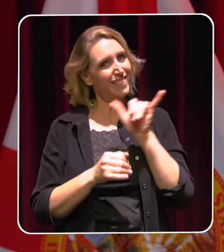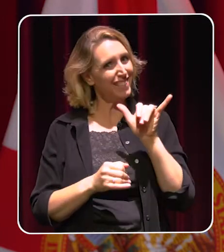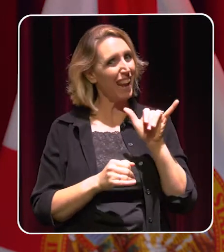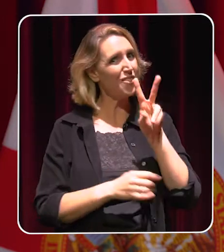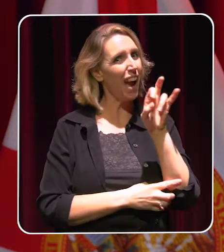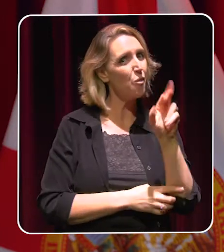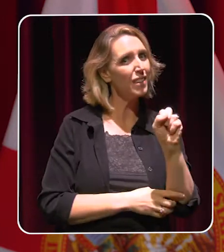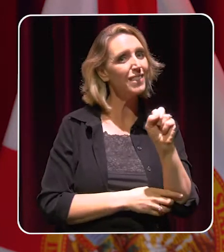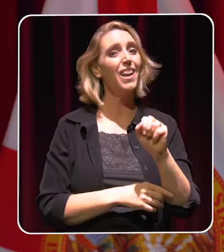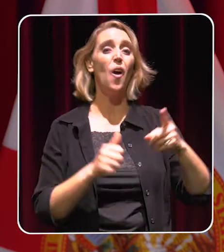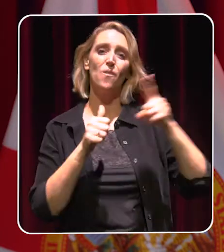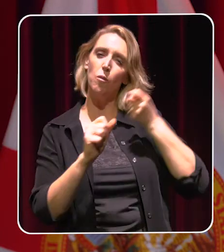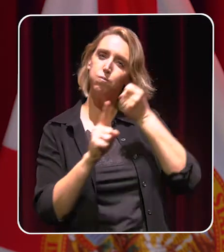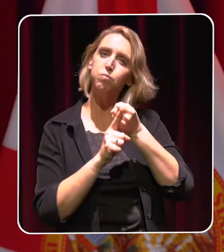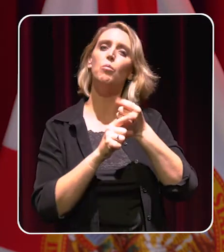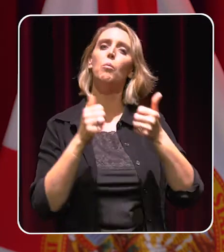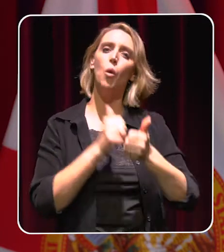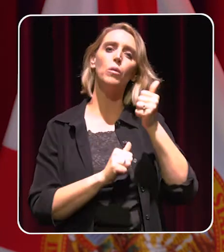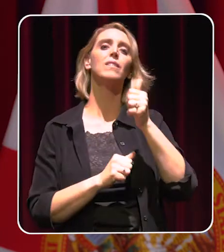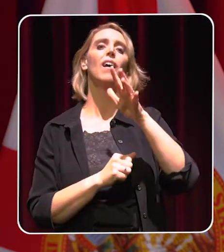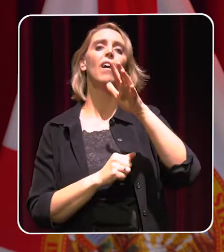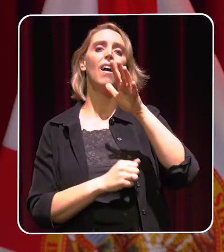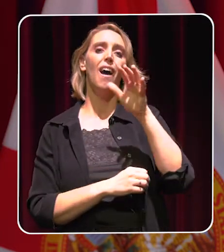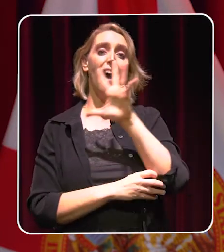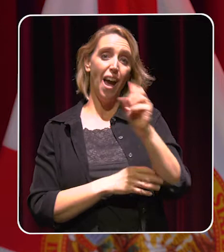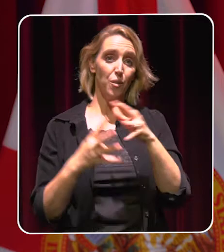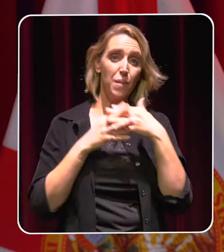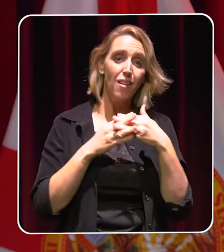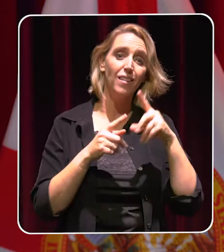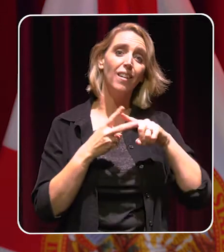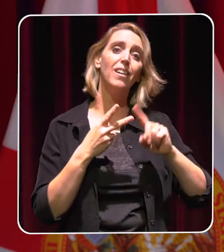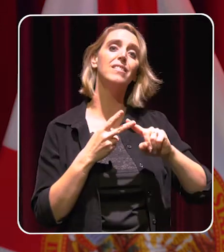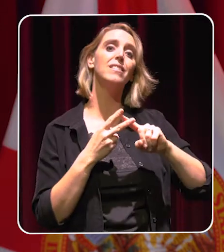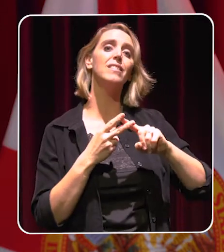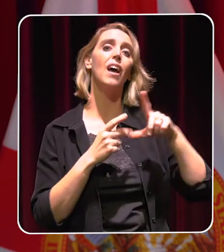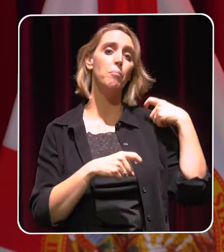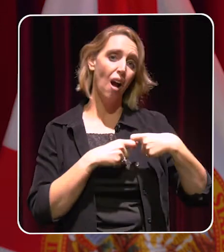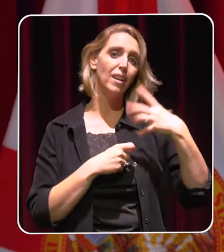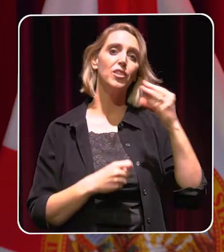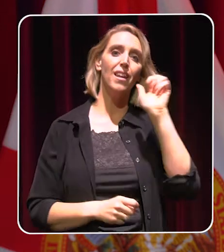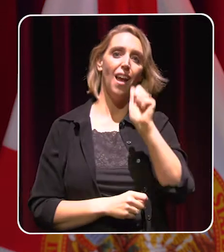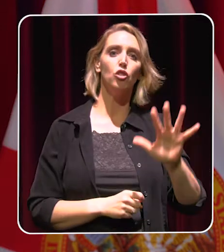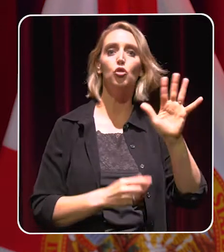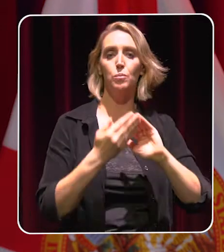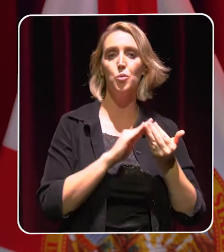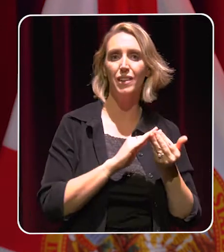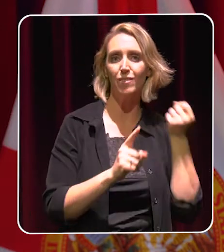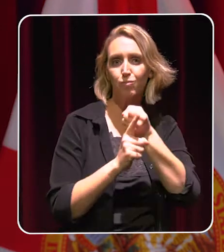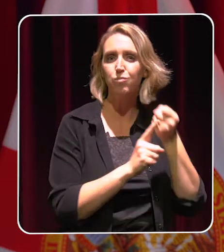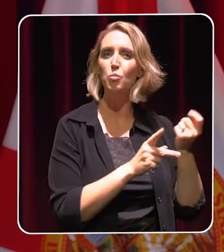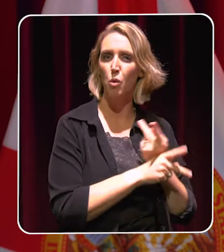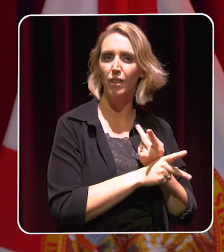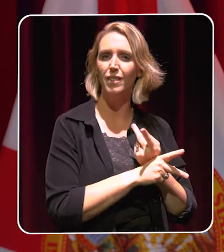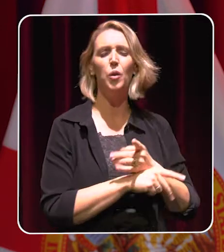virus itself, on African Americans and our Latin and Asian communities. It's for this and many other reasons that